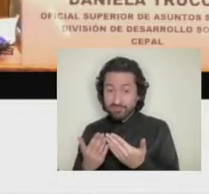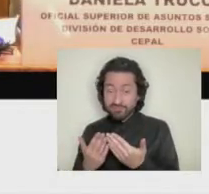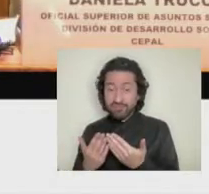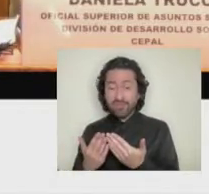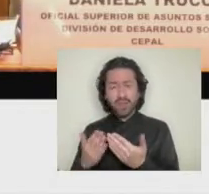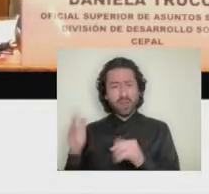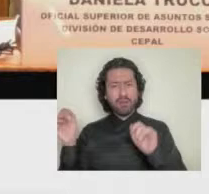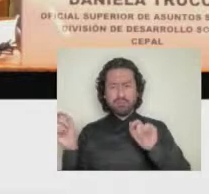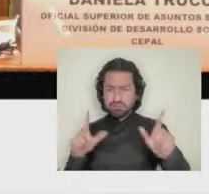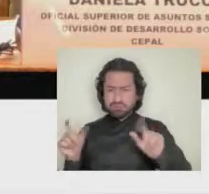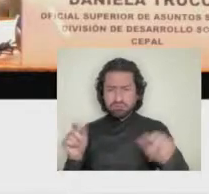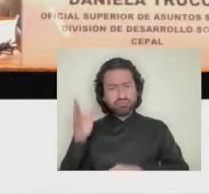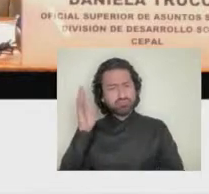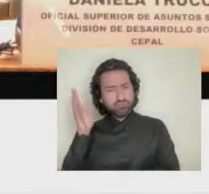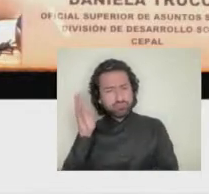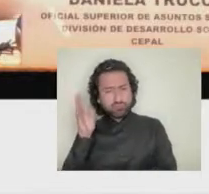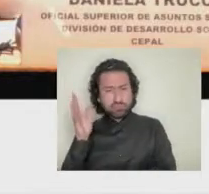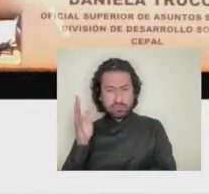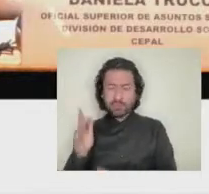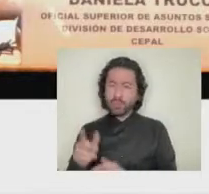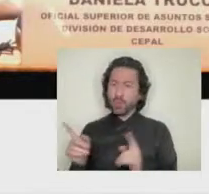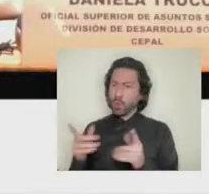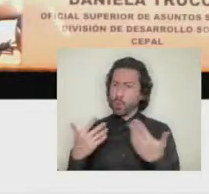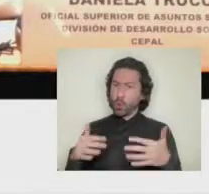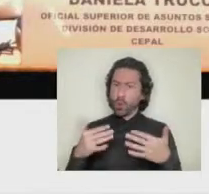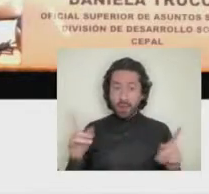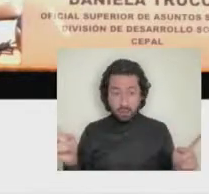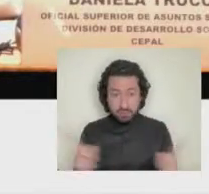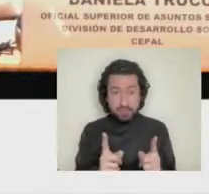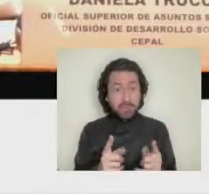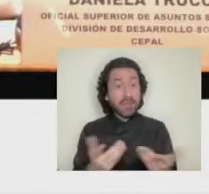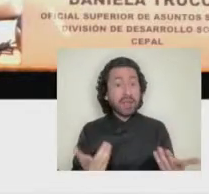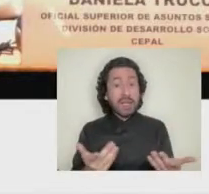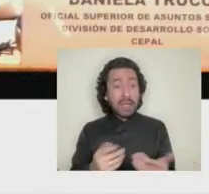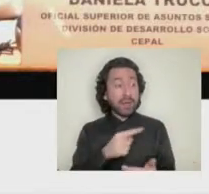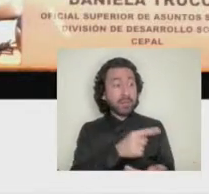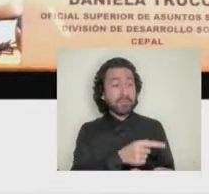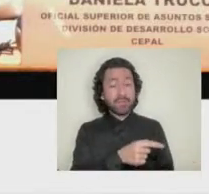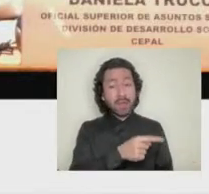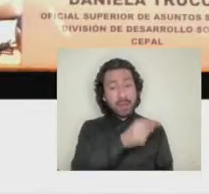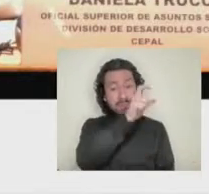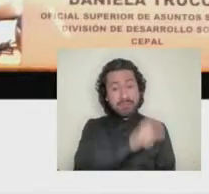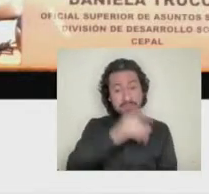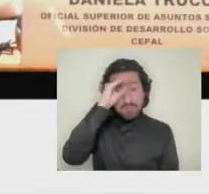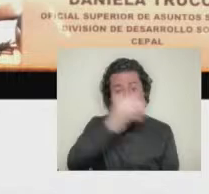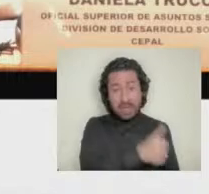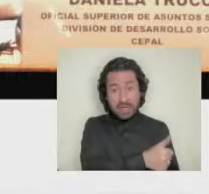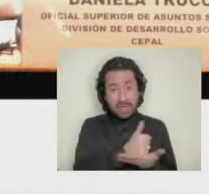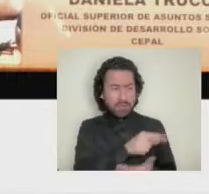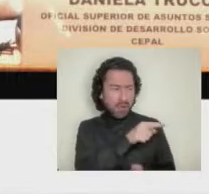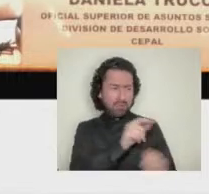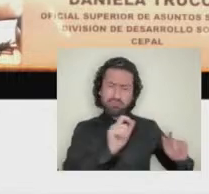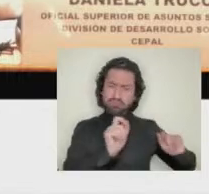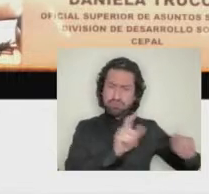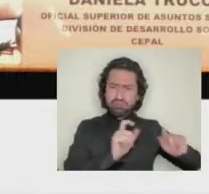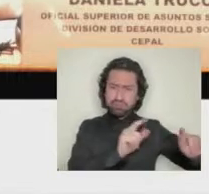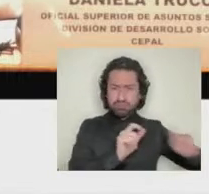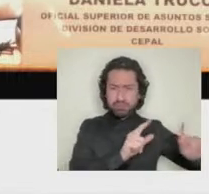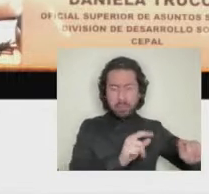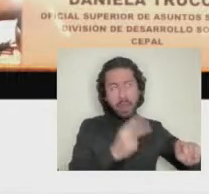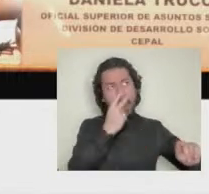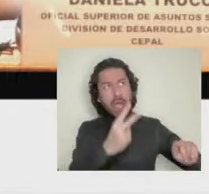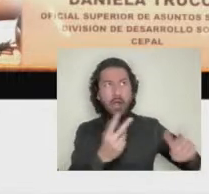Claudia, thanks for that presentation. To summarize, where are we heading to? Christian